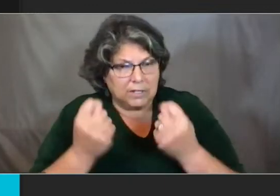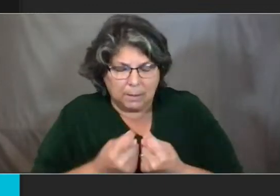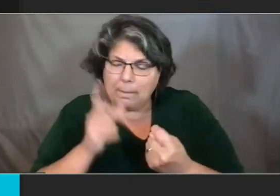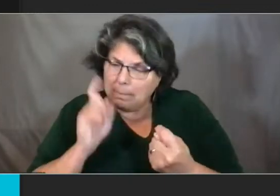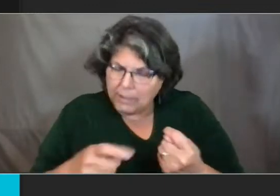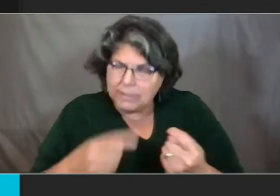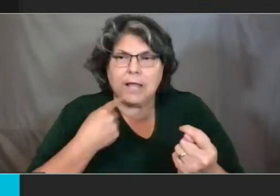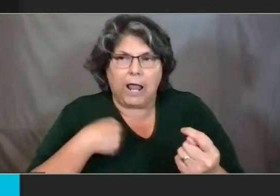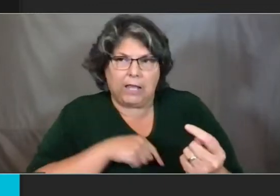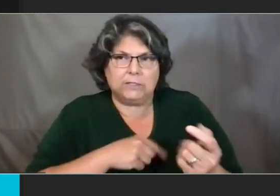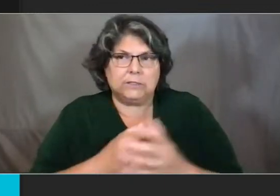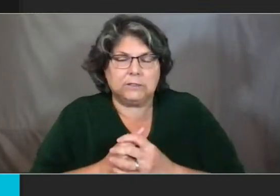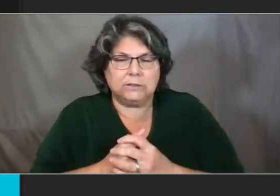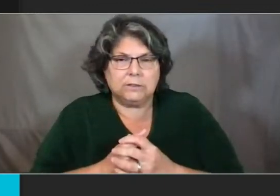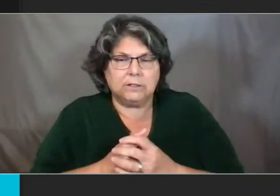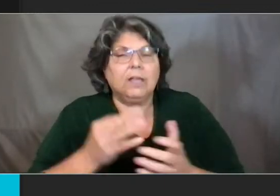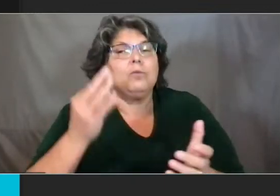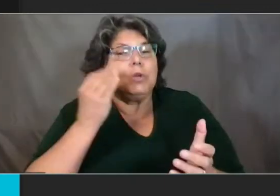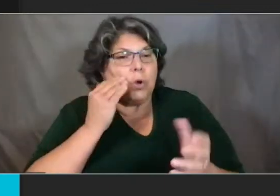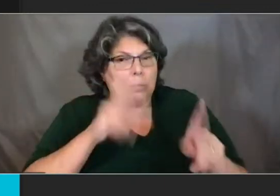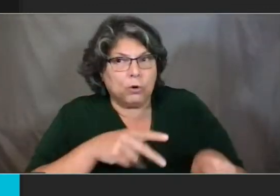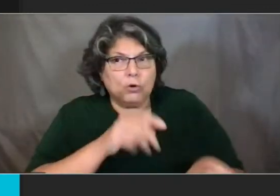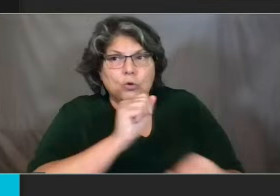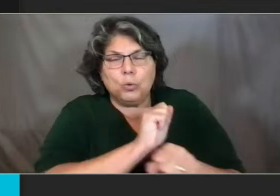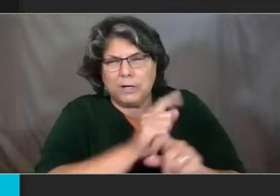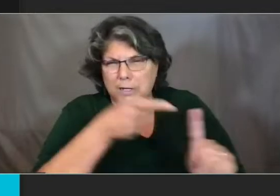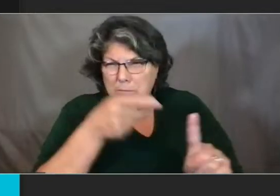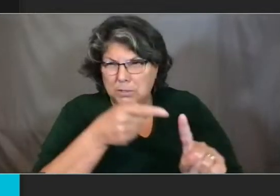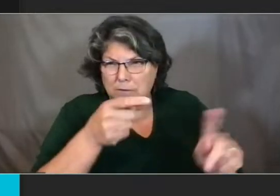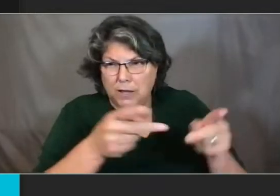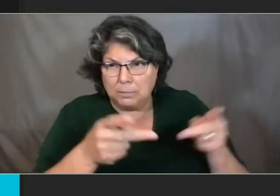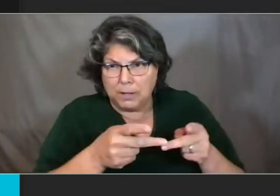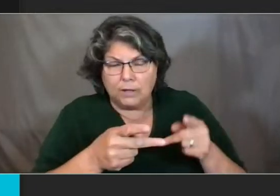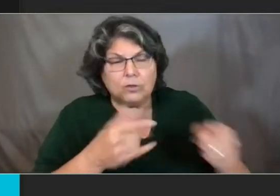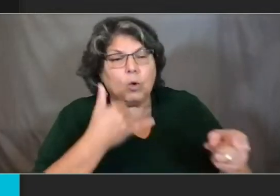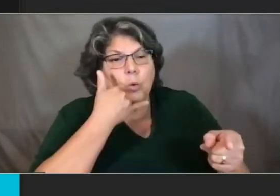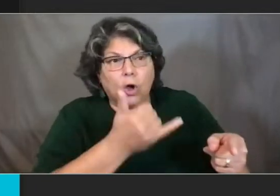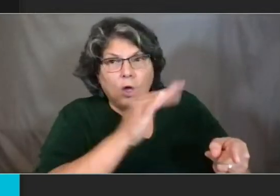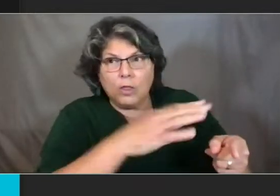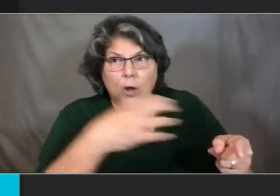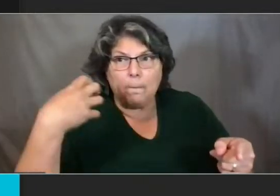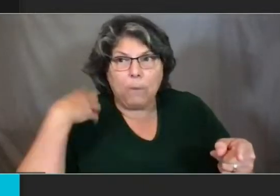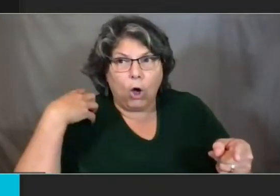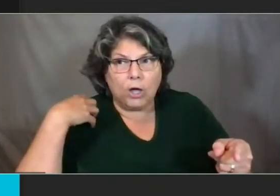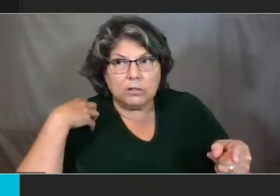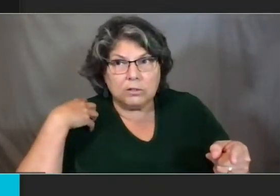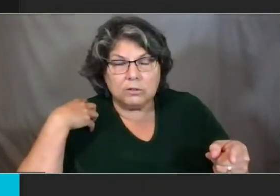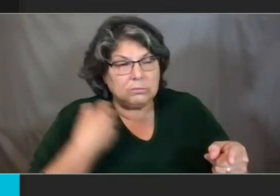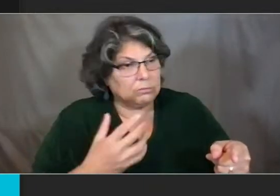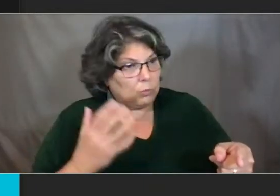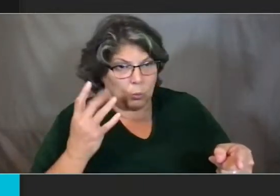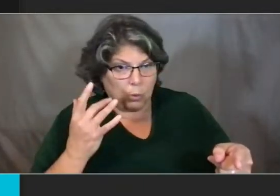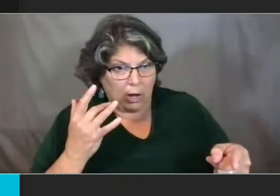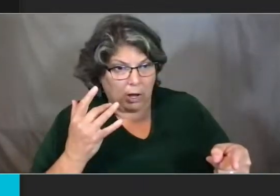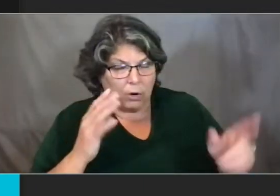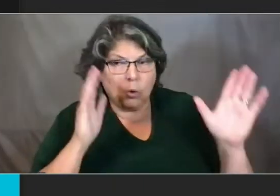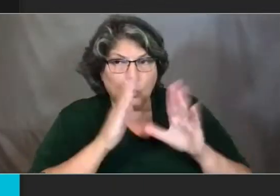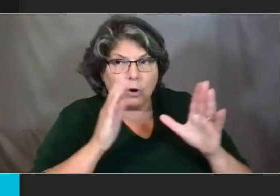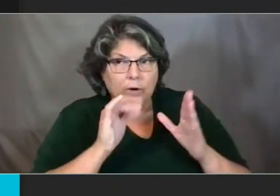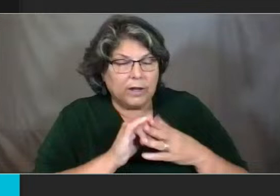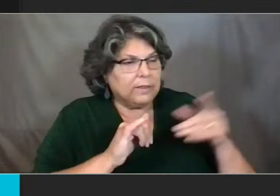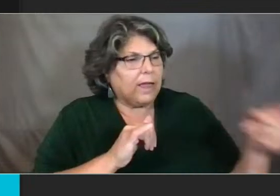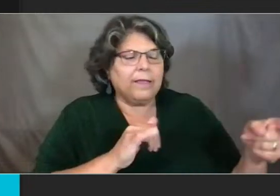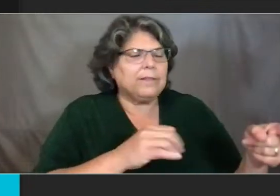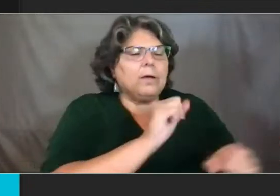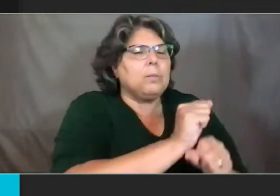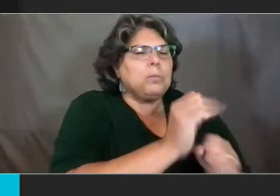If we know someone is employed at a certain place and we call that employer, it would only be because we were worried that the employee might not have told